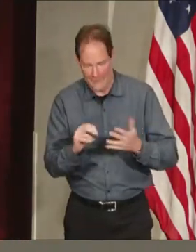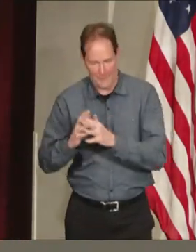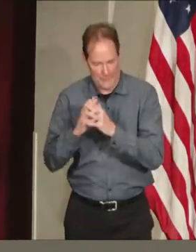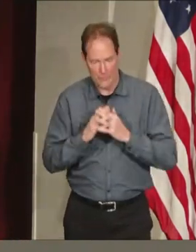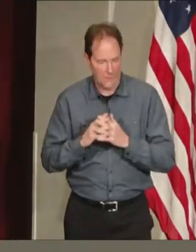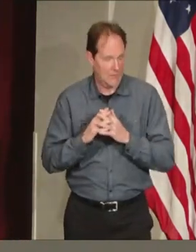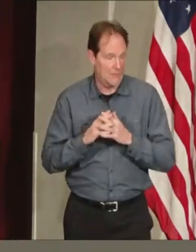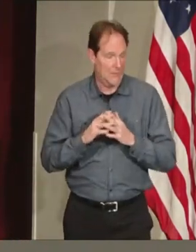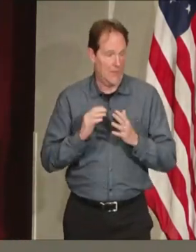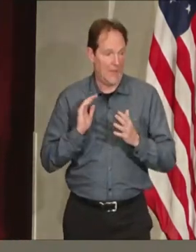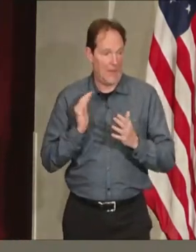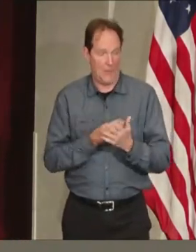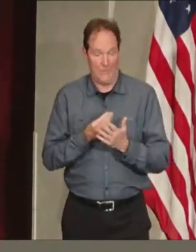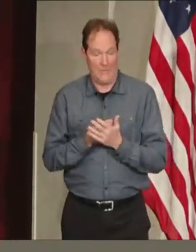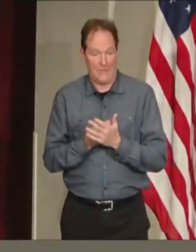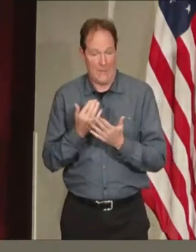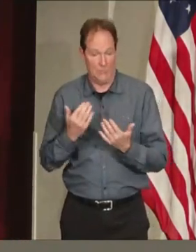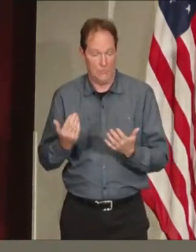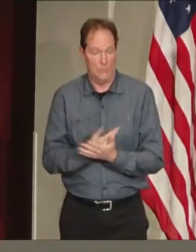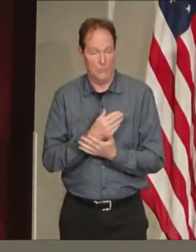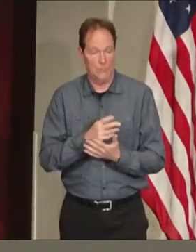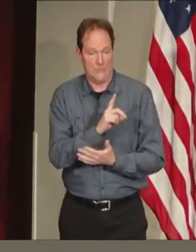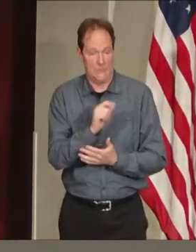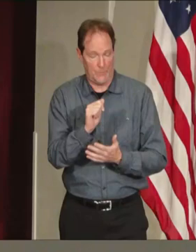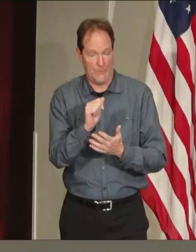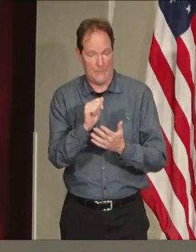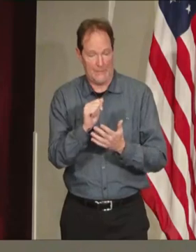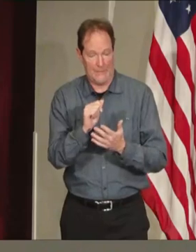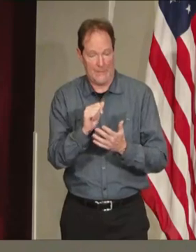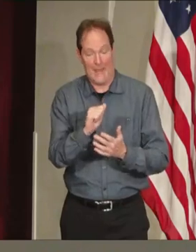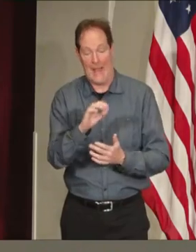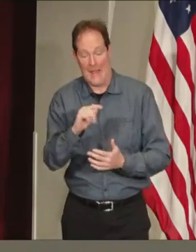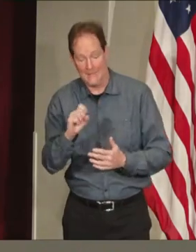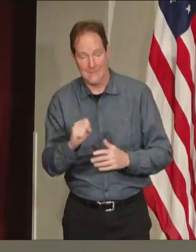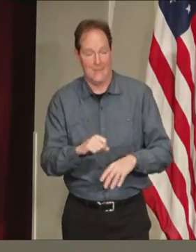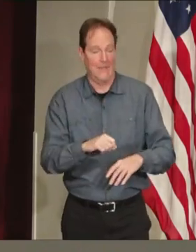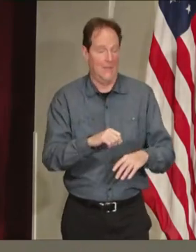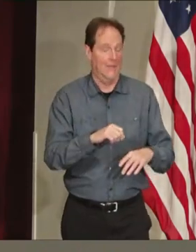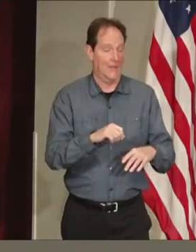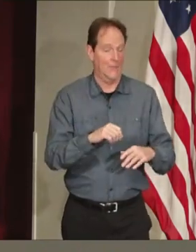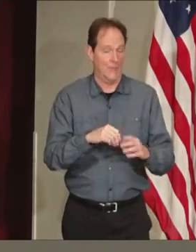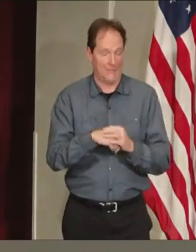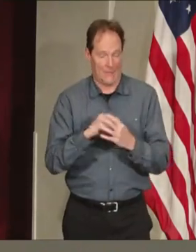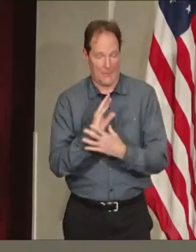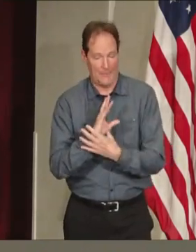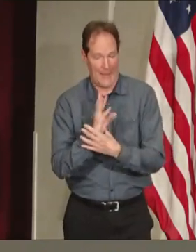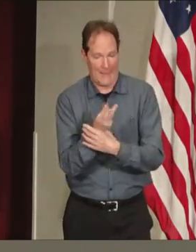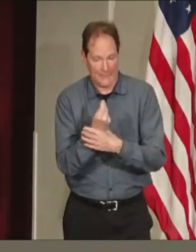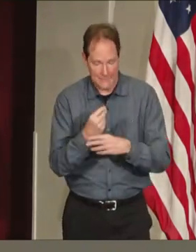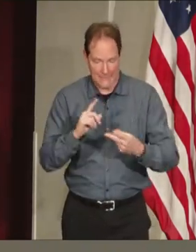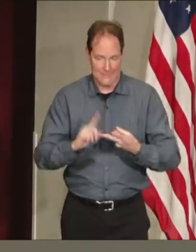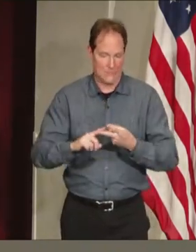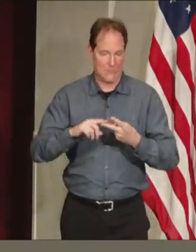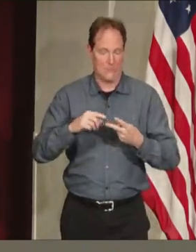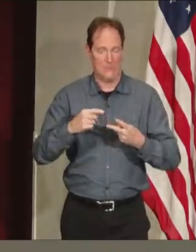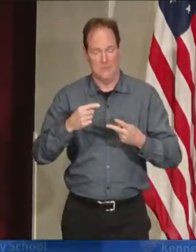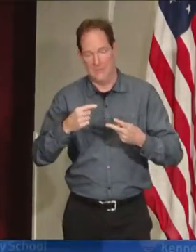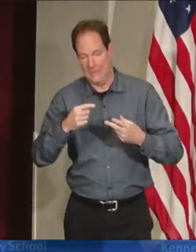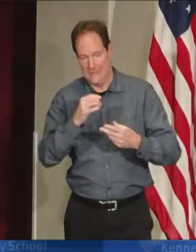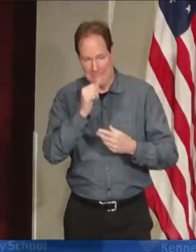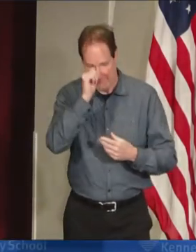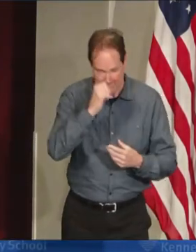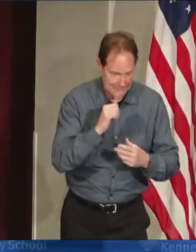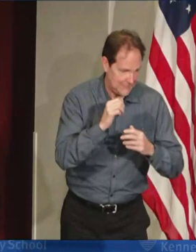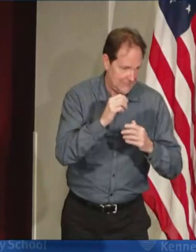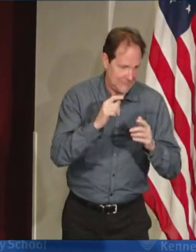new disability acts in places like Bangladesh, Peru, Uganda, Indonesia. So thank you.